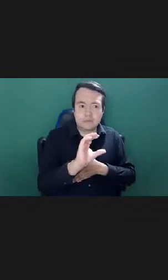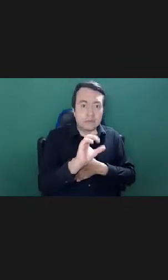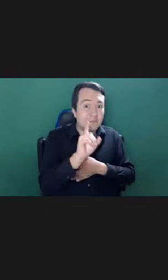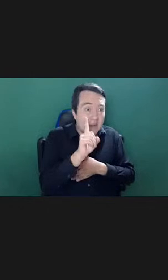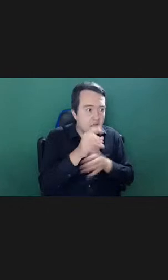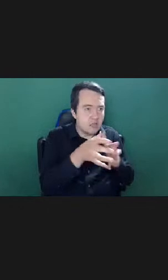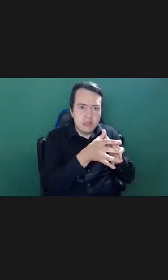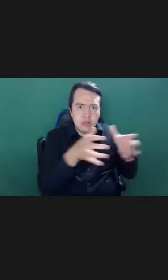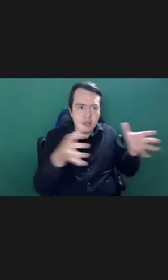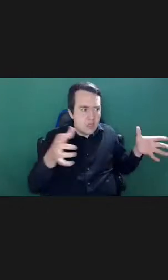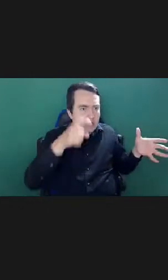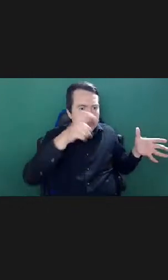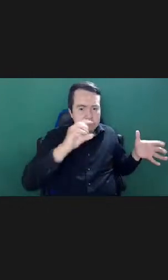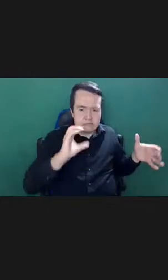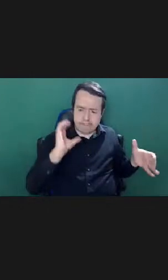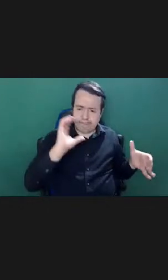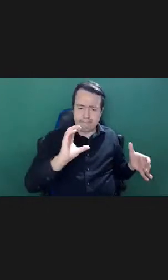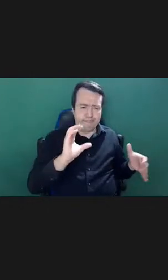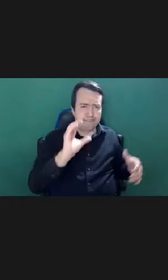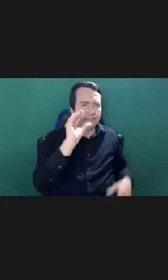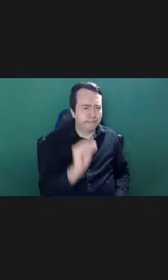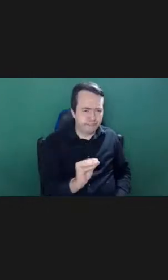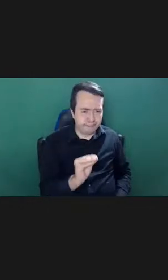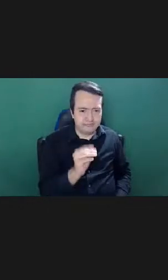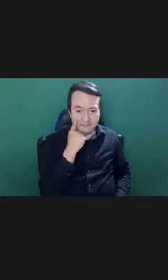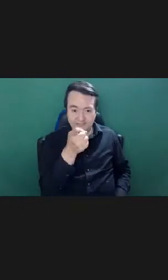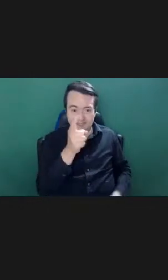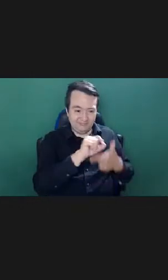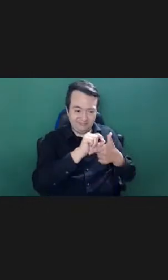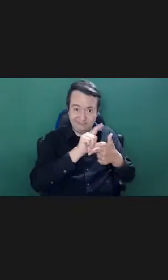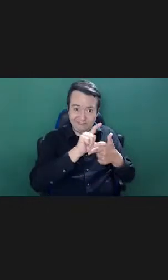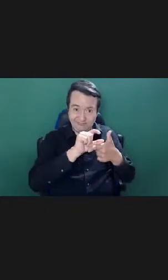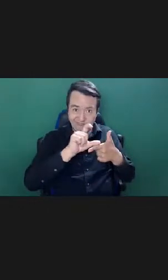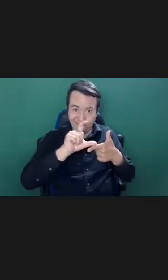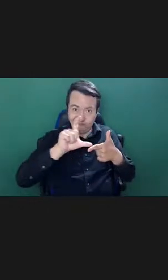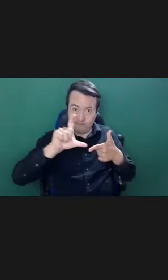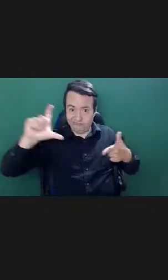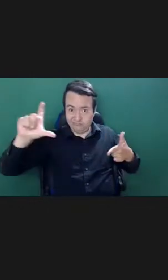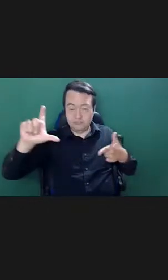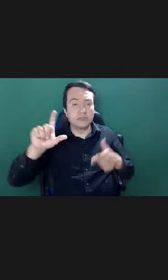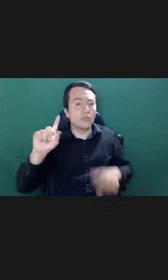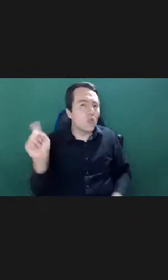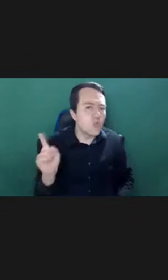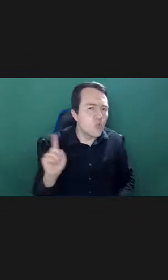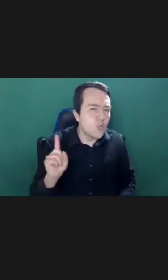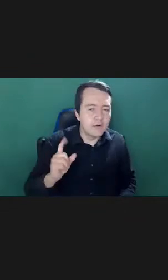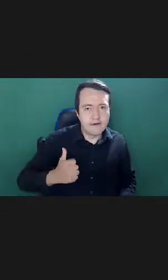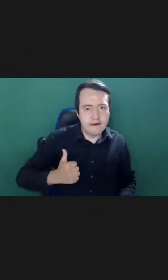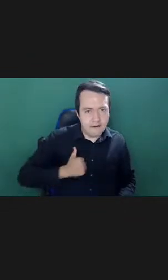case of Canada and the US, which have the lower imbalance, the burden is 3 times the proportion of the